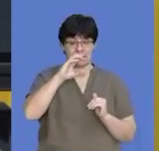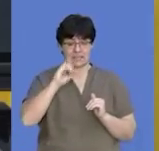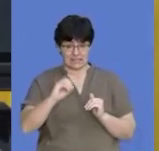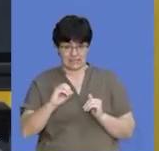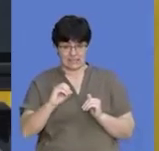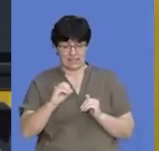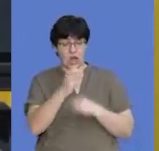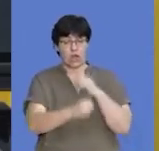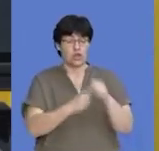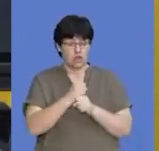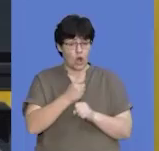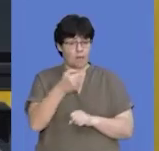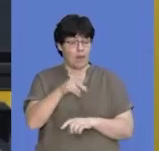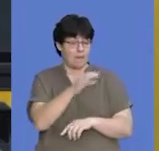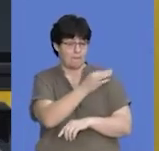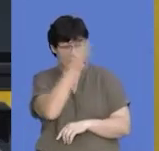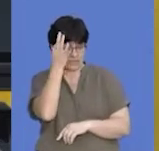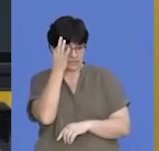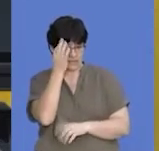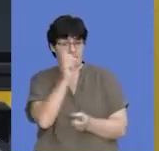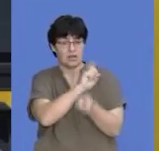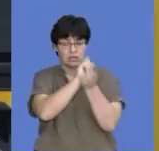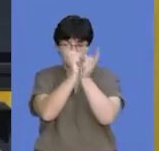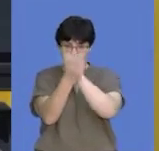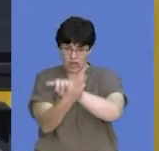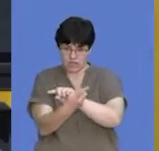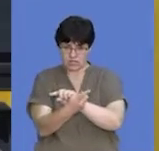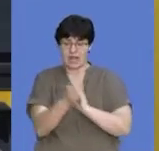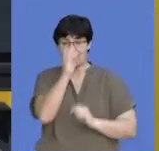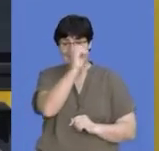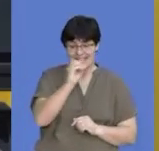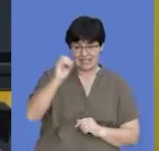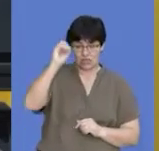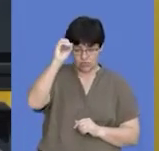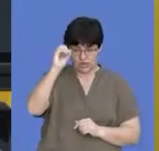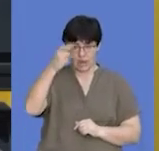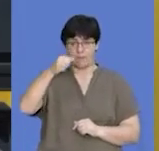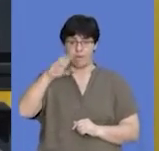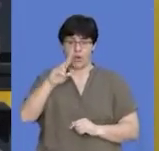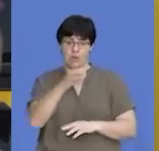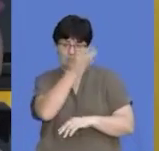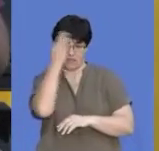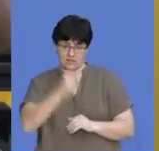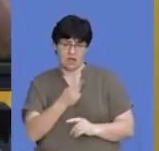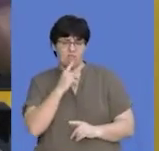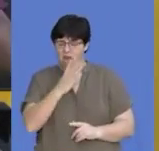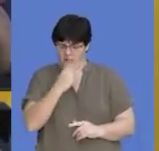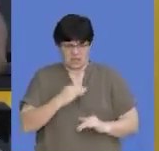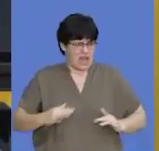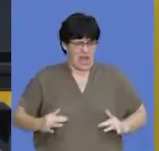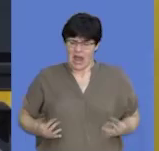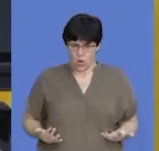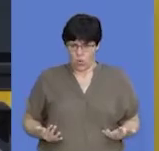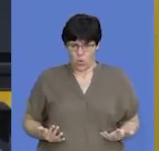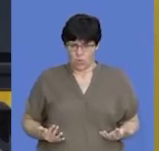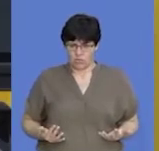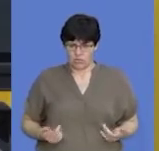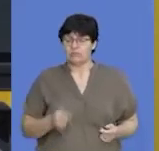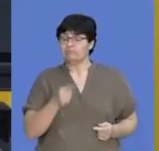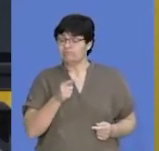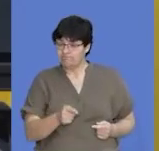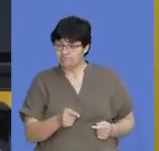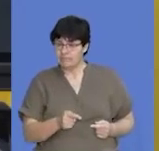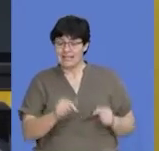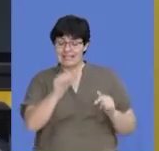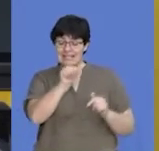years per minute, you've got to convert that to degrees and minutes. To do this, you've got to ask yourself, how many times